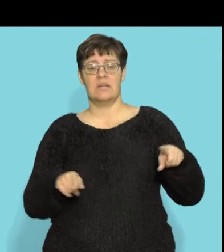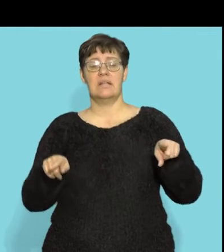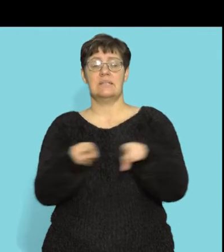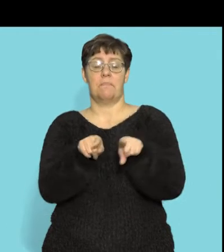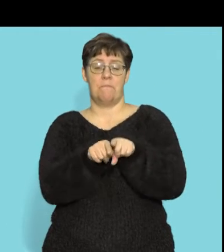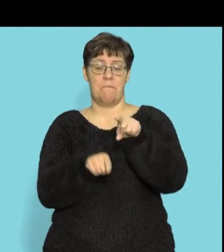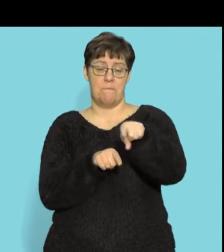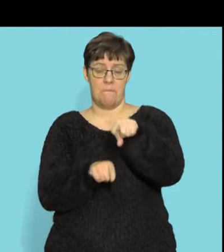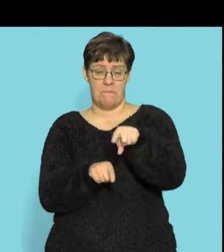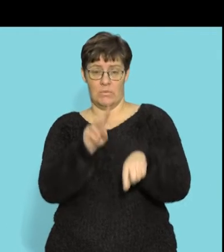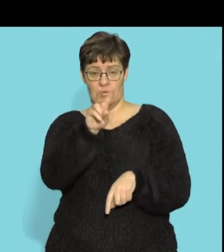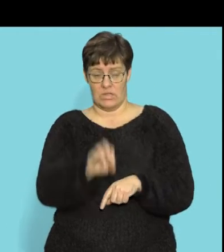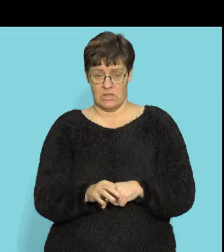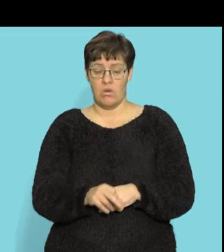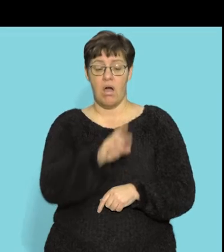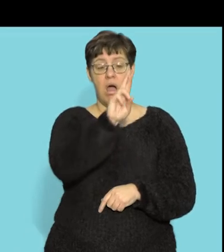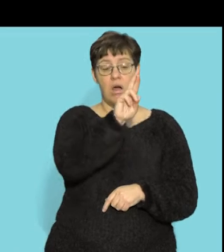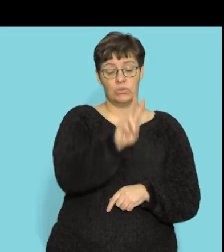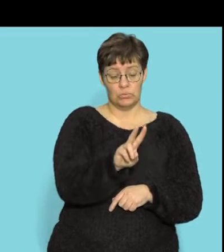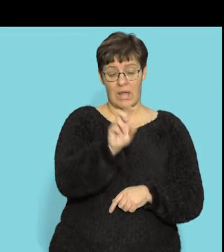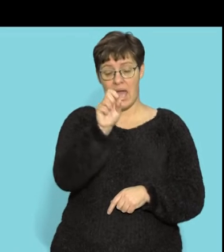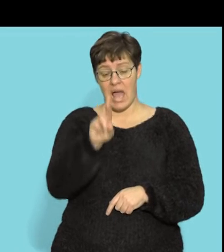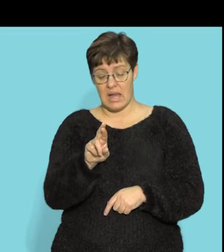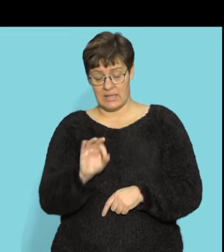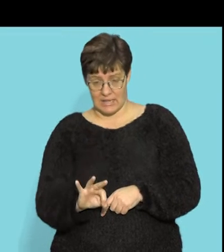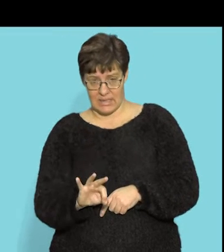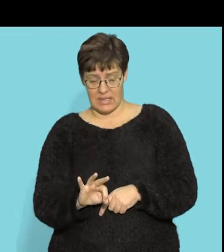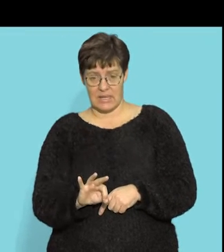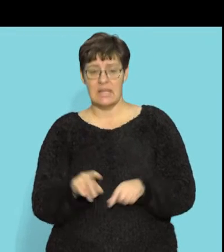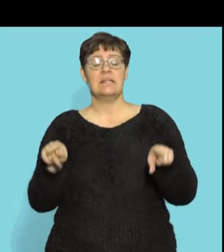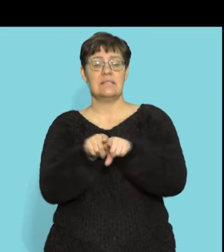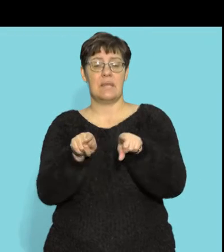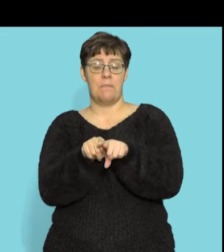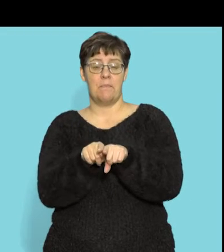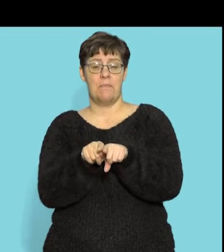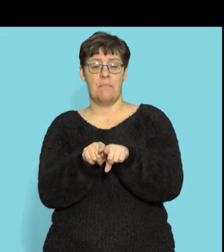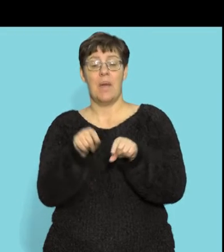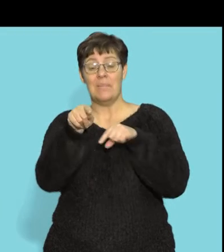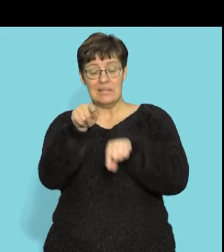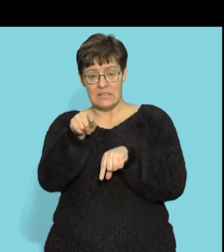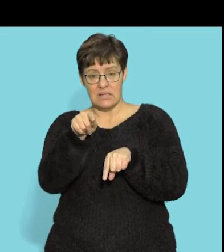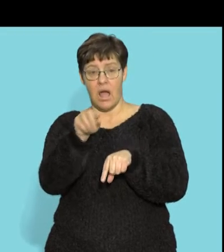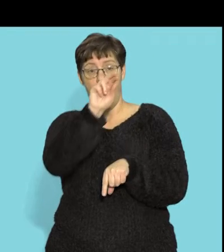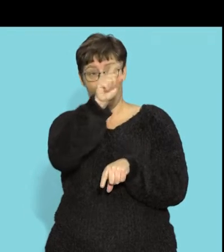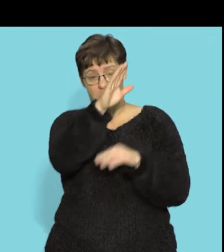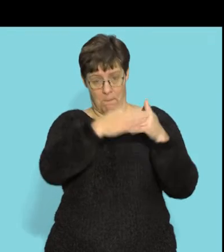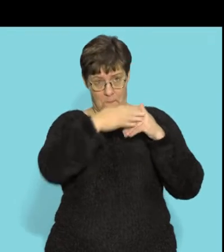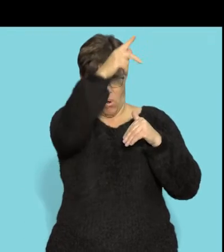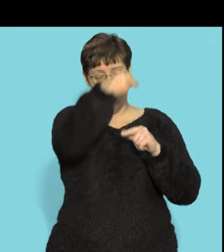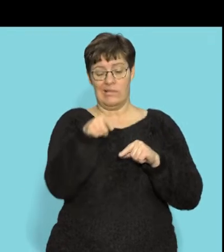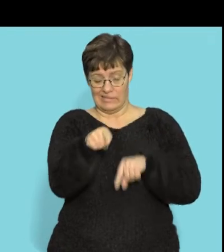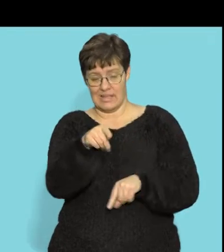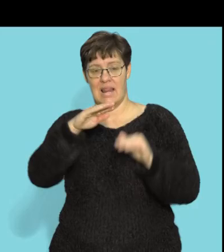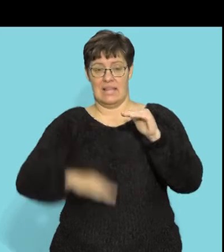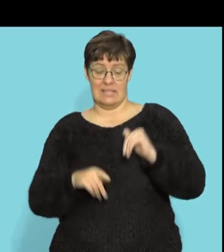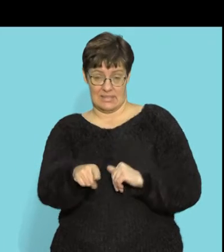current that goes through R2 and R3 is the same but less than the current that goes through R1. Okay,